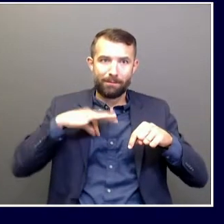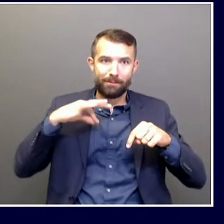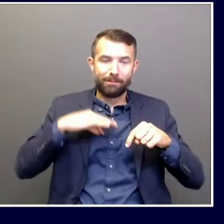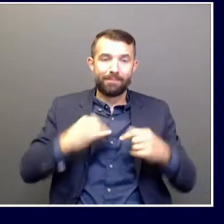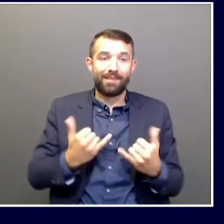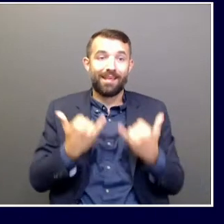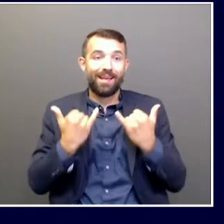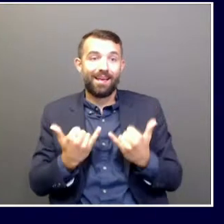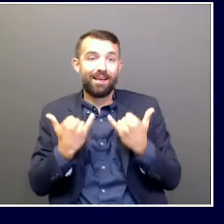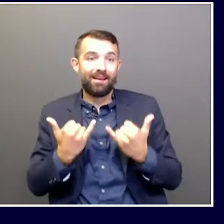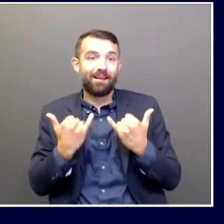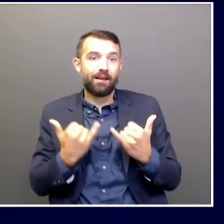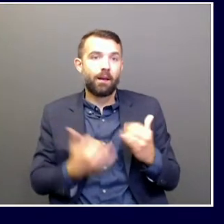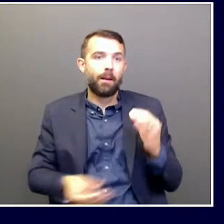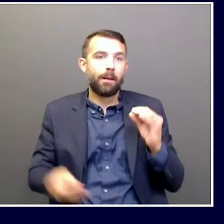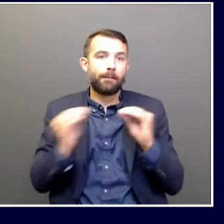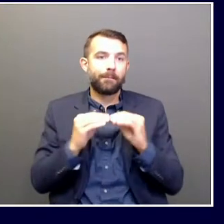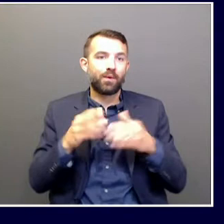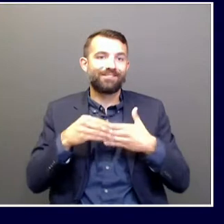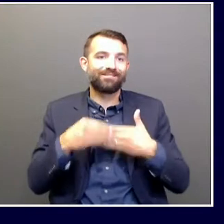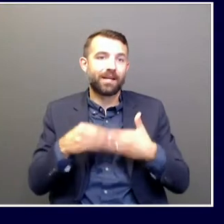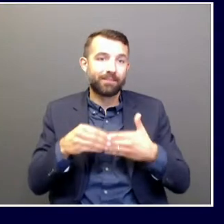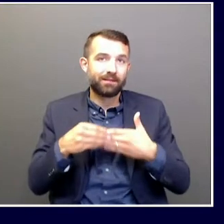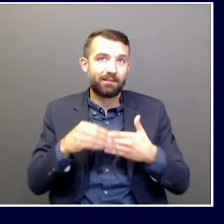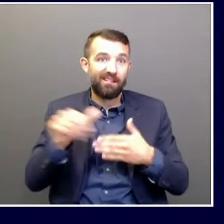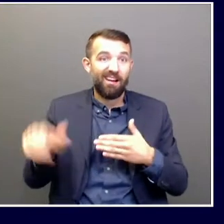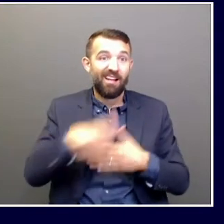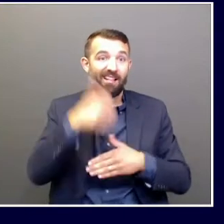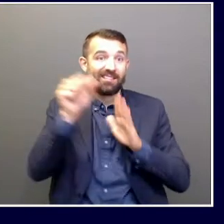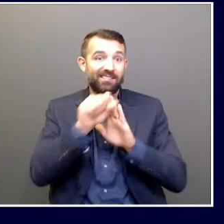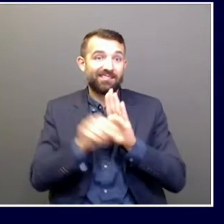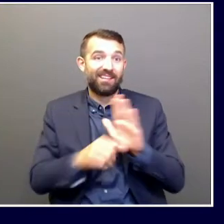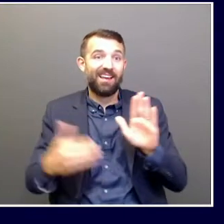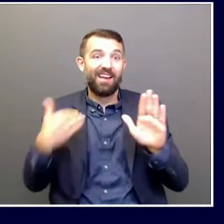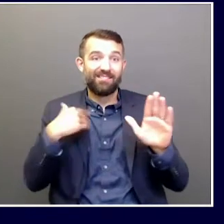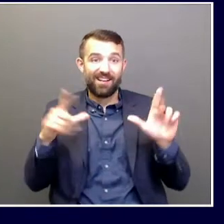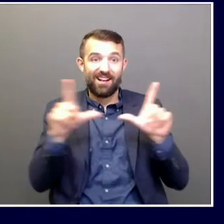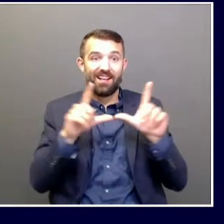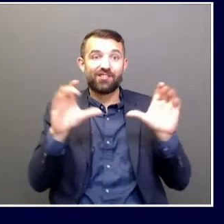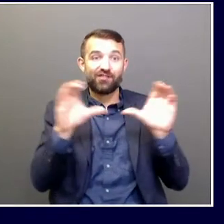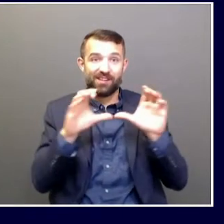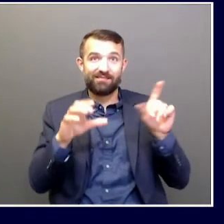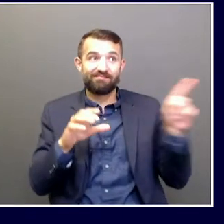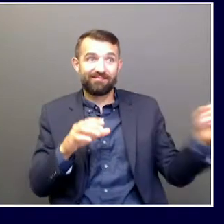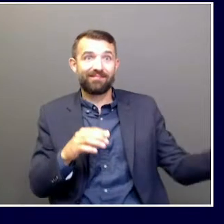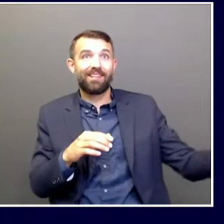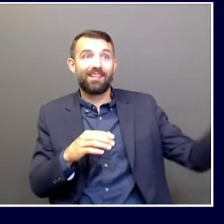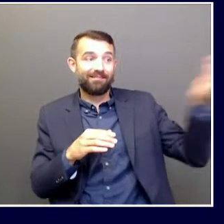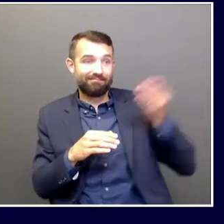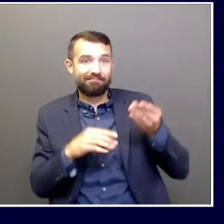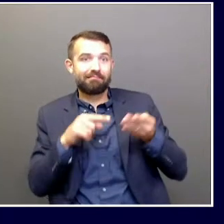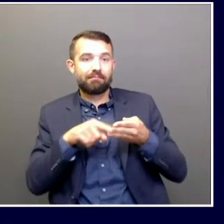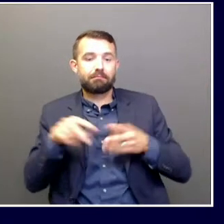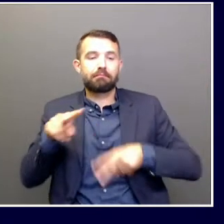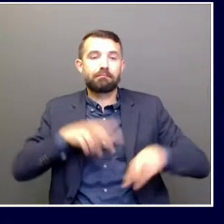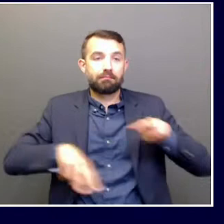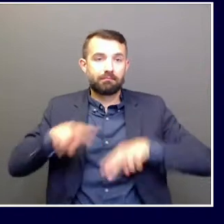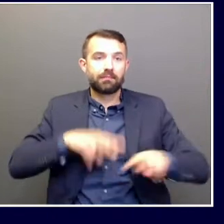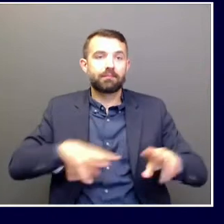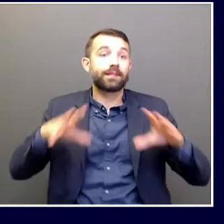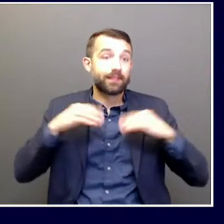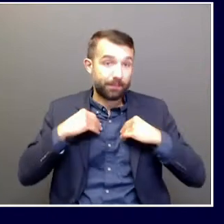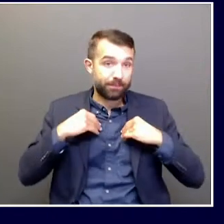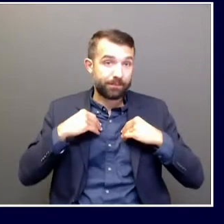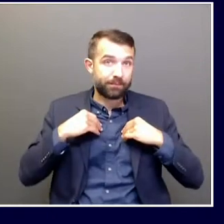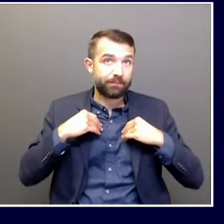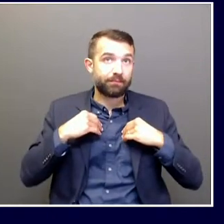be available as soon as possible, mid-October, because the effective date of the bill, to